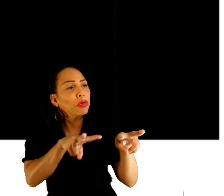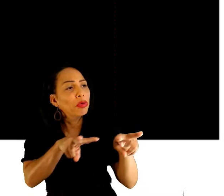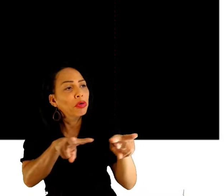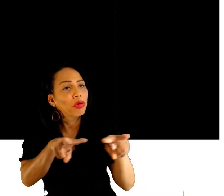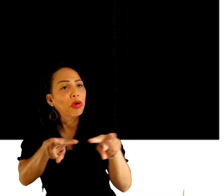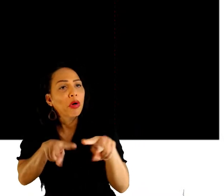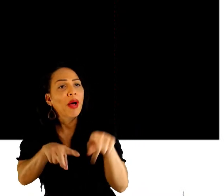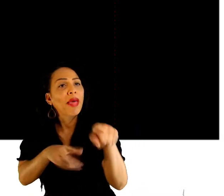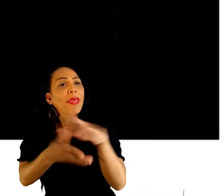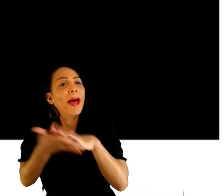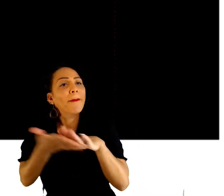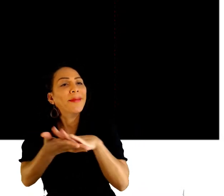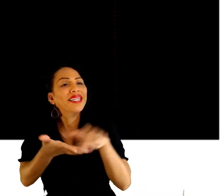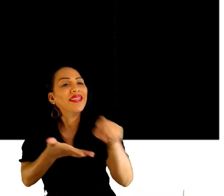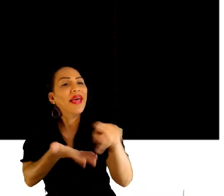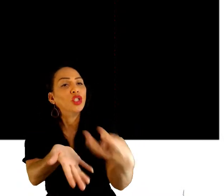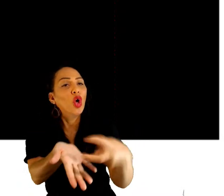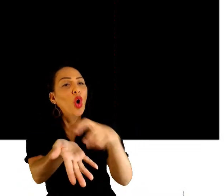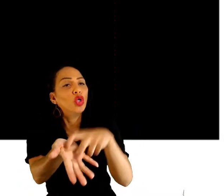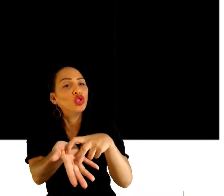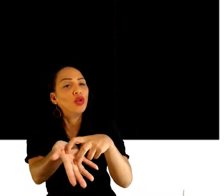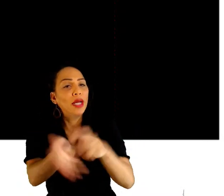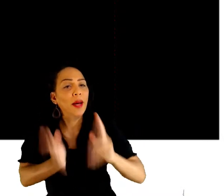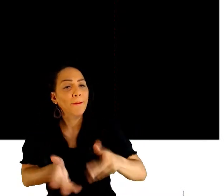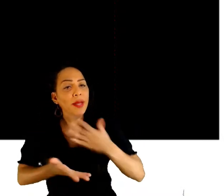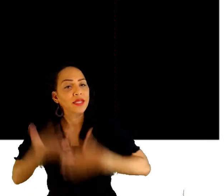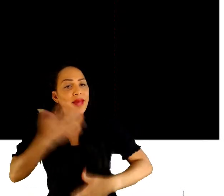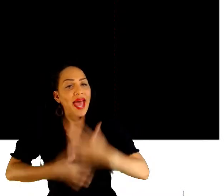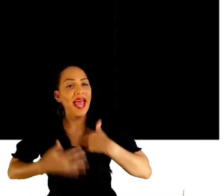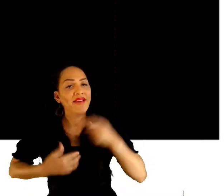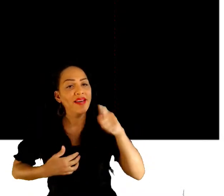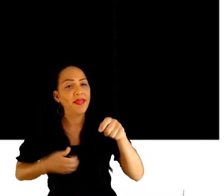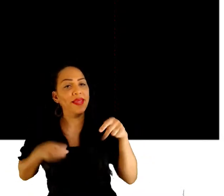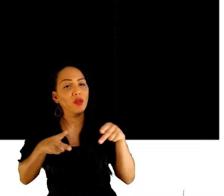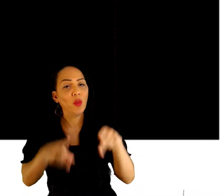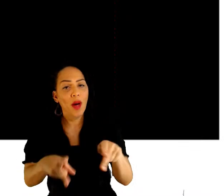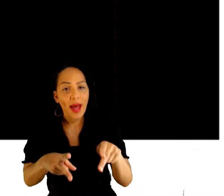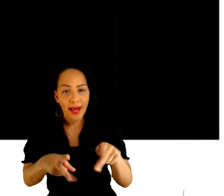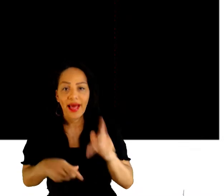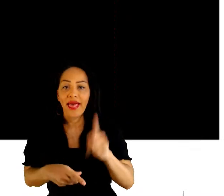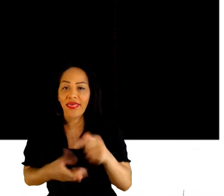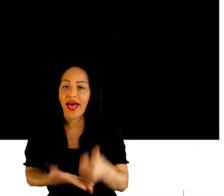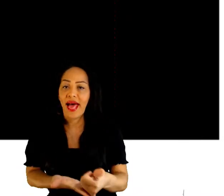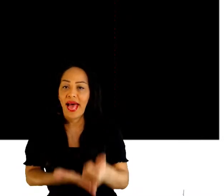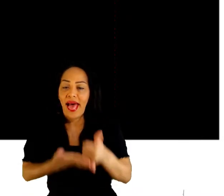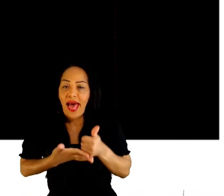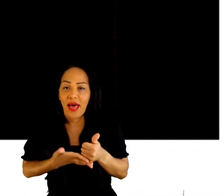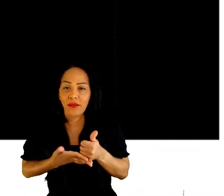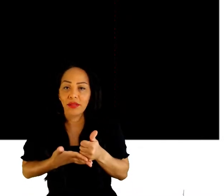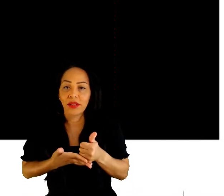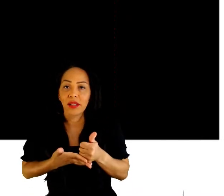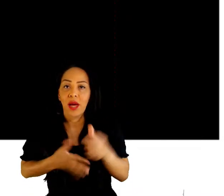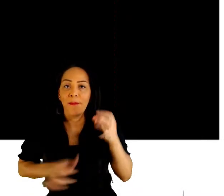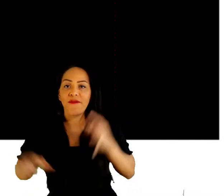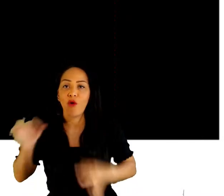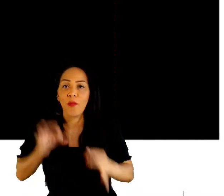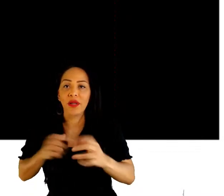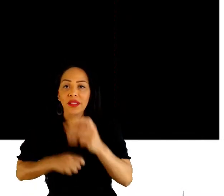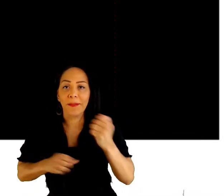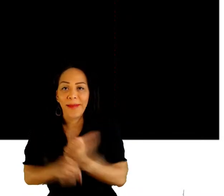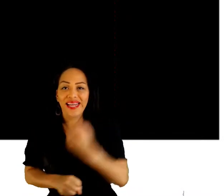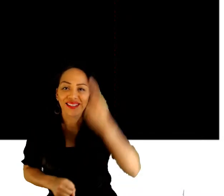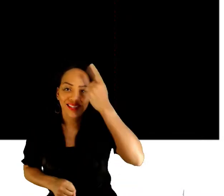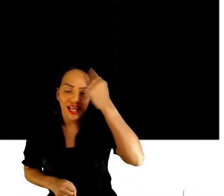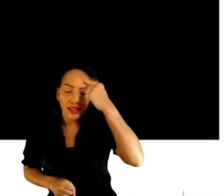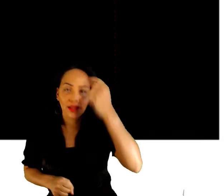the performance, and it is key to understanding the continuity that holds and gives sense to a piece. So in other words, if there hasn't